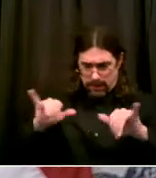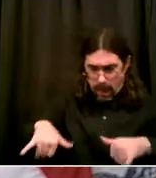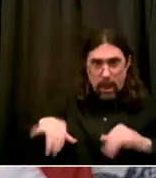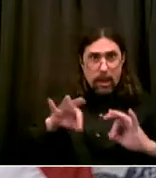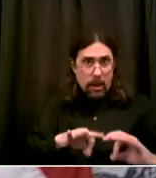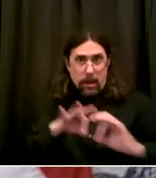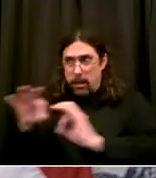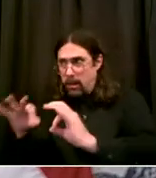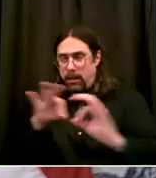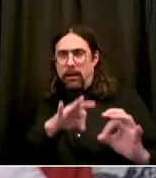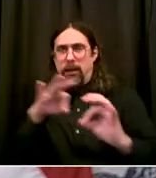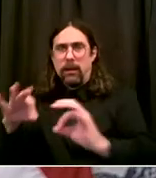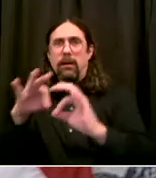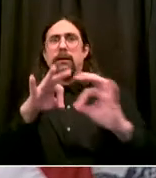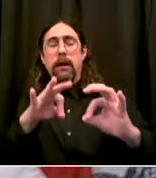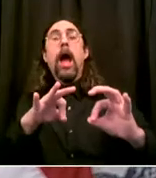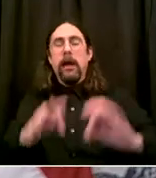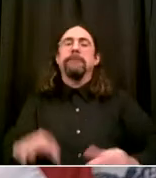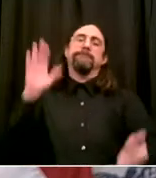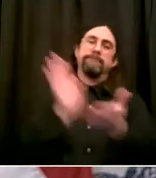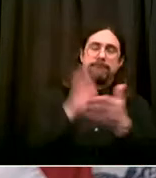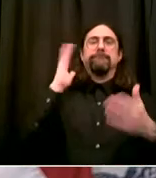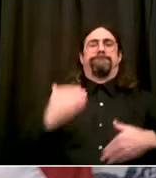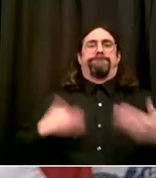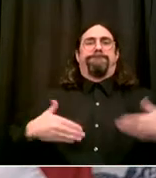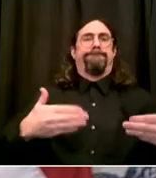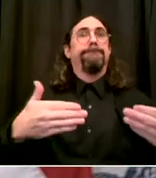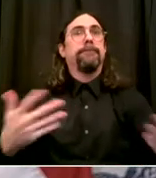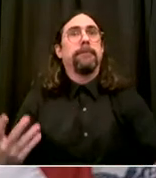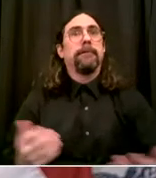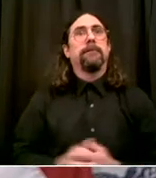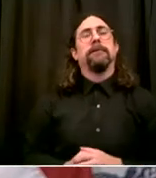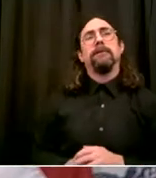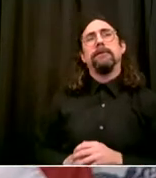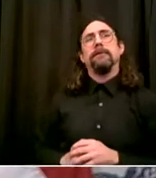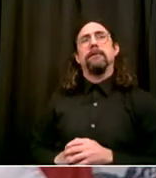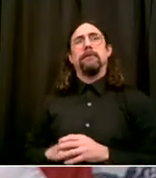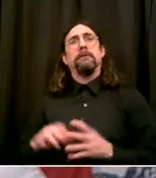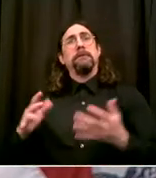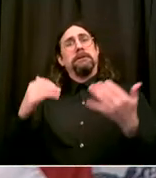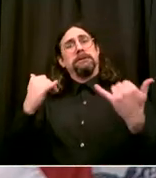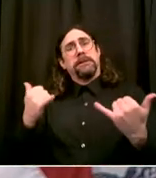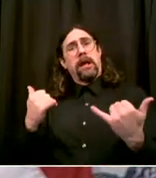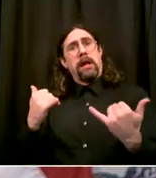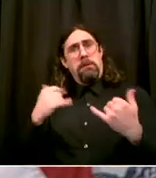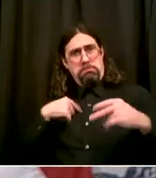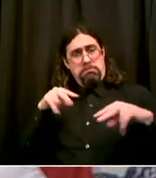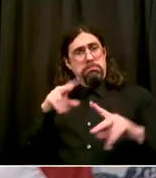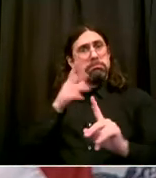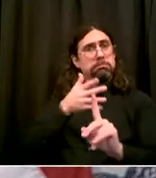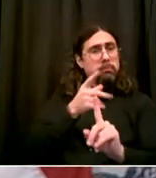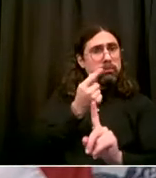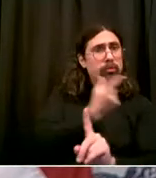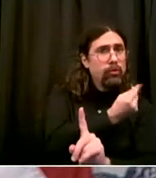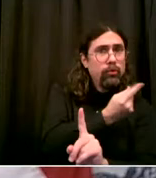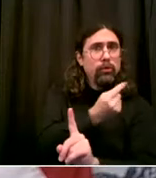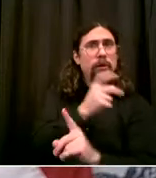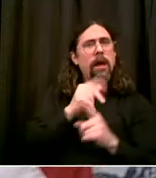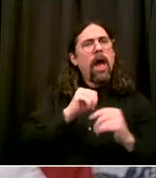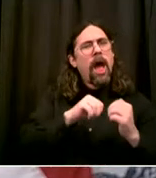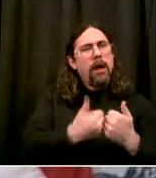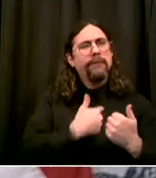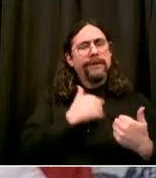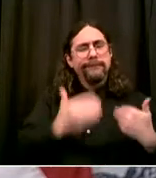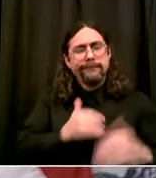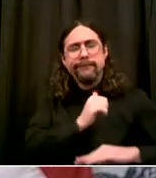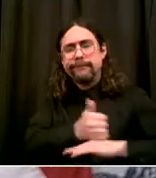right. And you've seen the results. People have been getting these vaccinations safely, effectively. We've